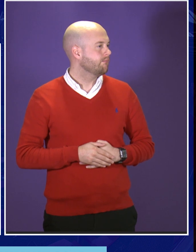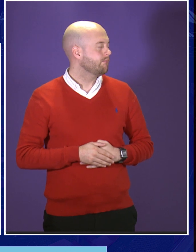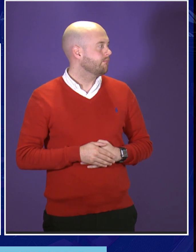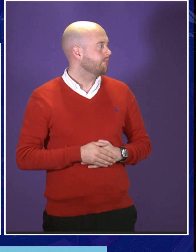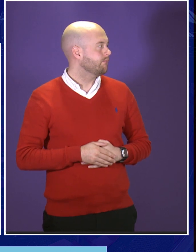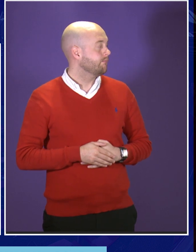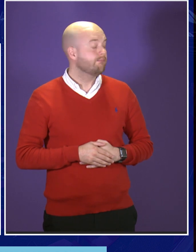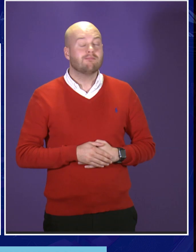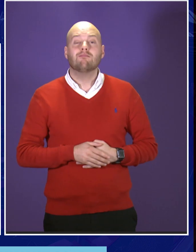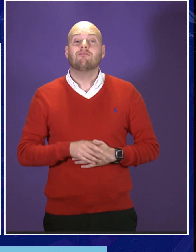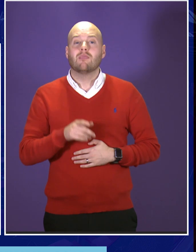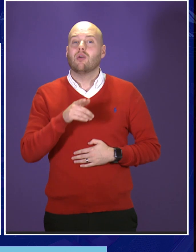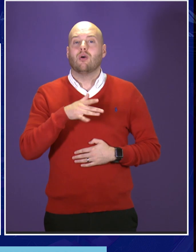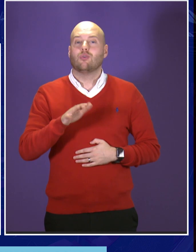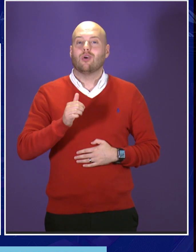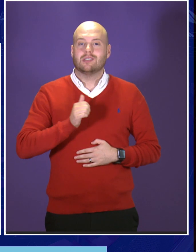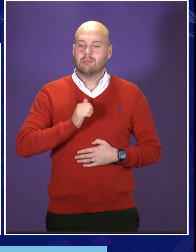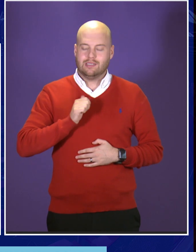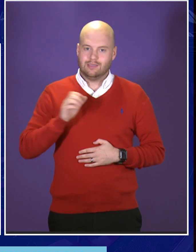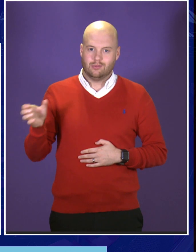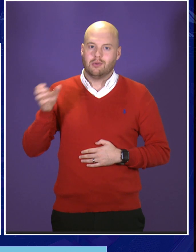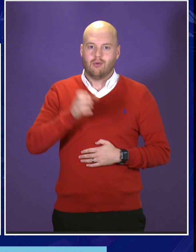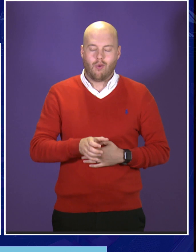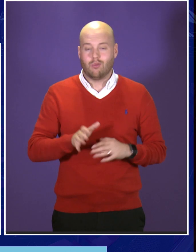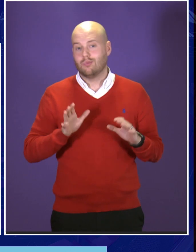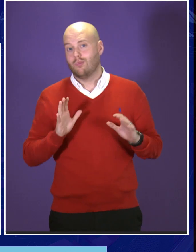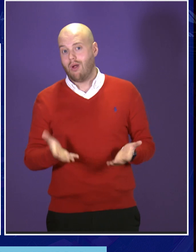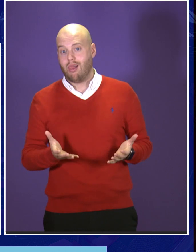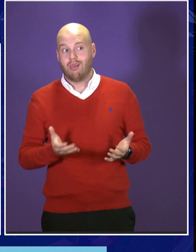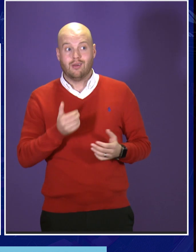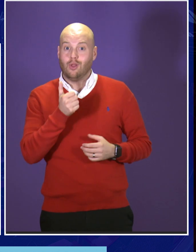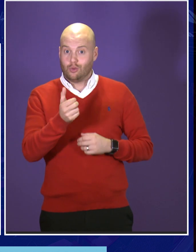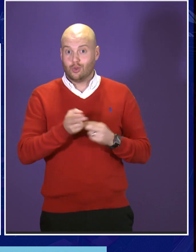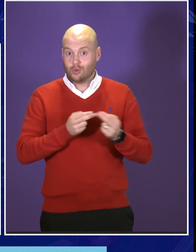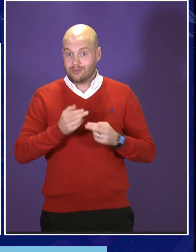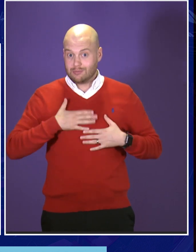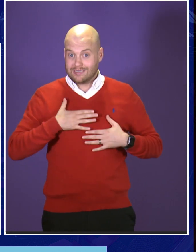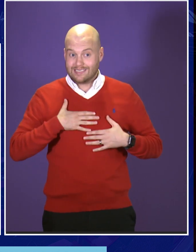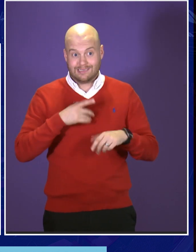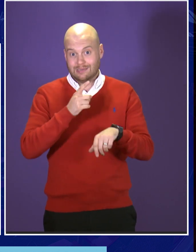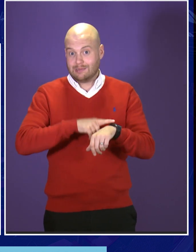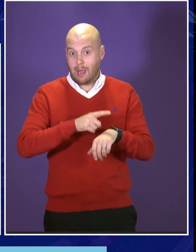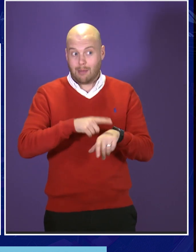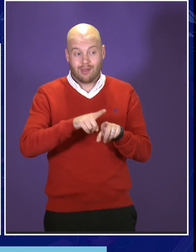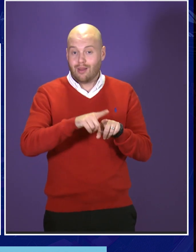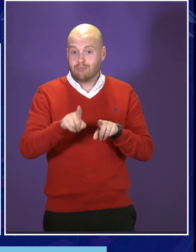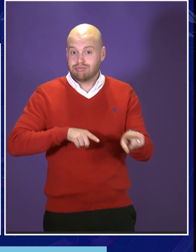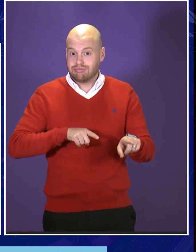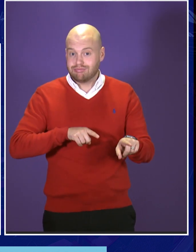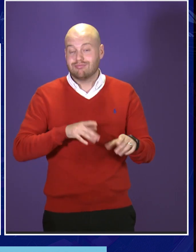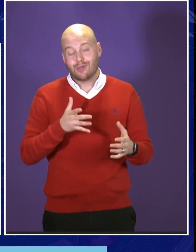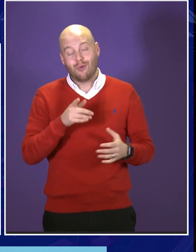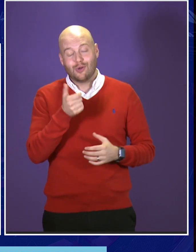So You're not expecting to be called. Well, the good news for me is that I'm well behind time, so that's one of the best pieces of